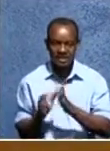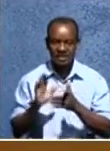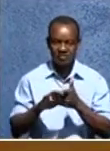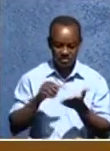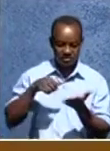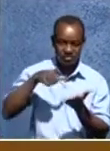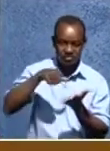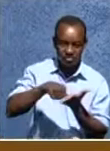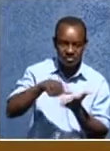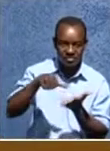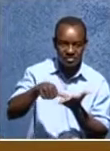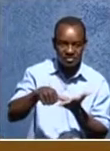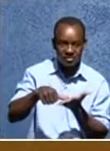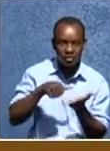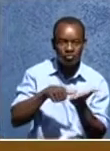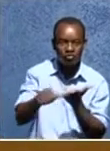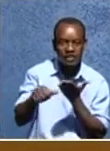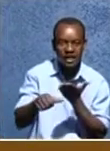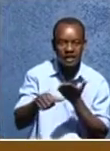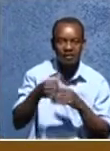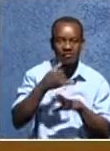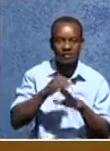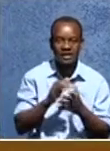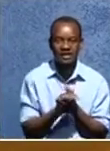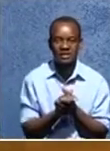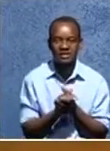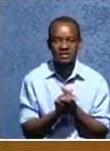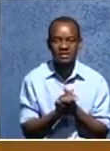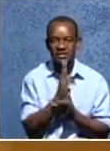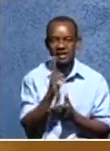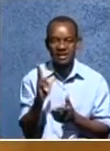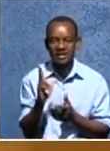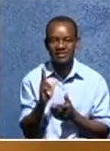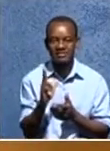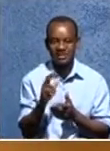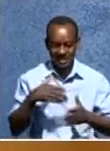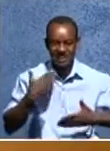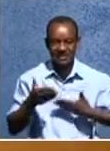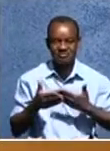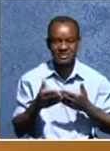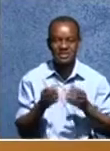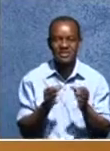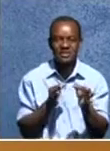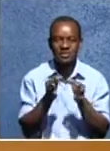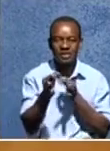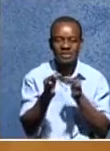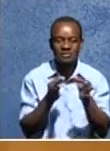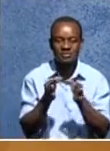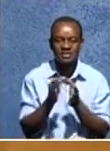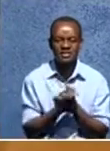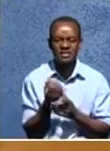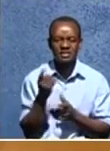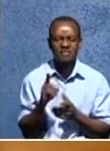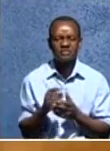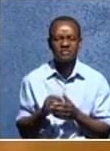And they explain to you where to start. They can tell you, okay, fine, if you want to go camping, you contact those